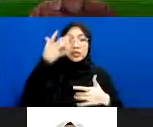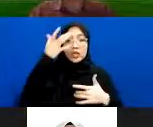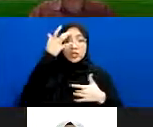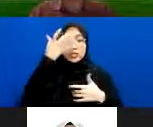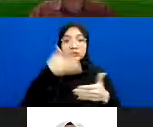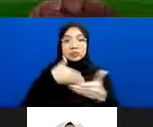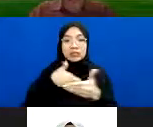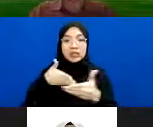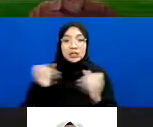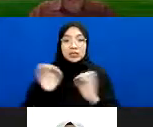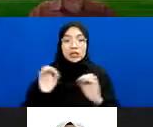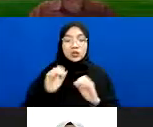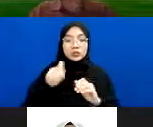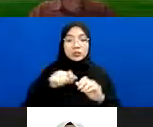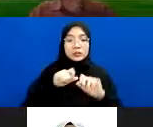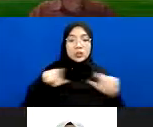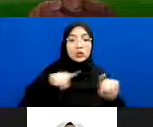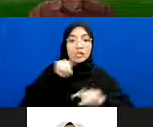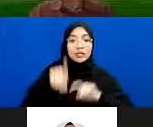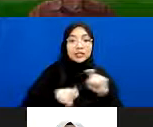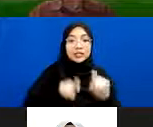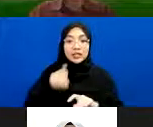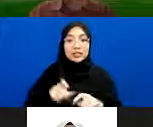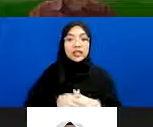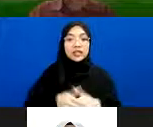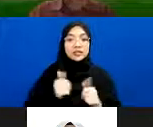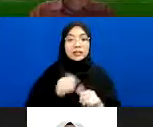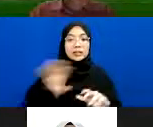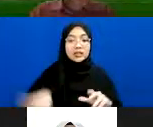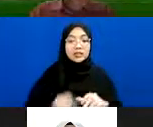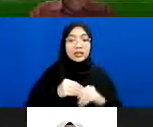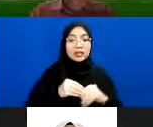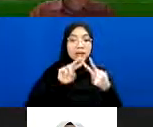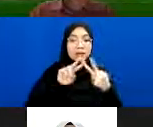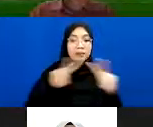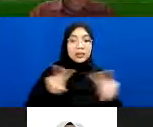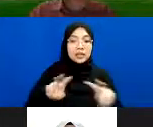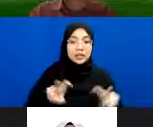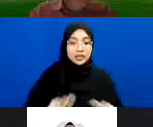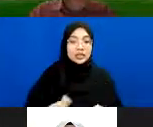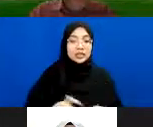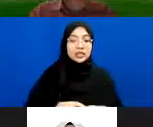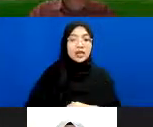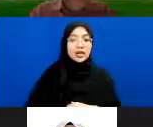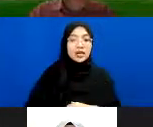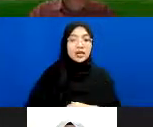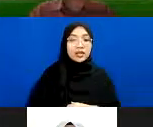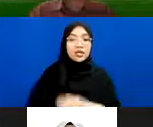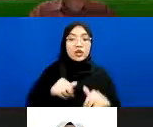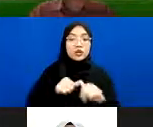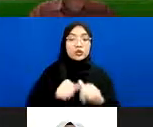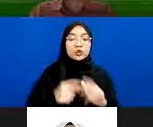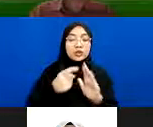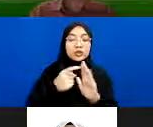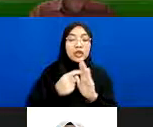Both teachers and students must not have any types of disability or illness that would prevent them from completing the questionnaire